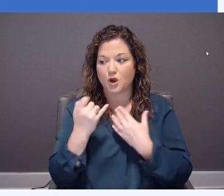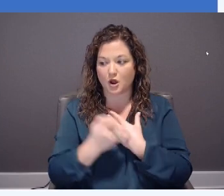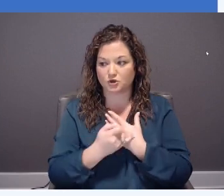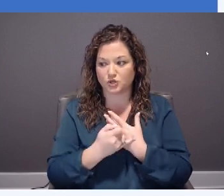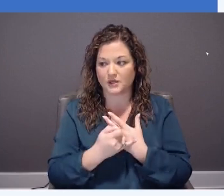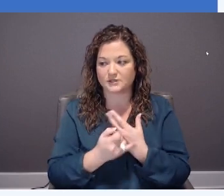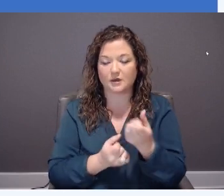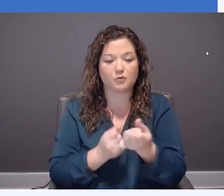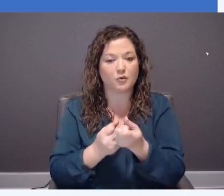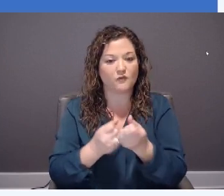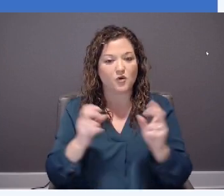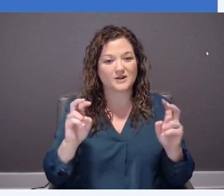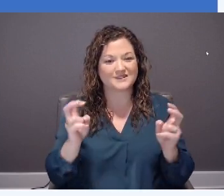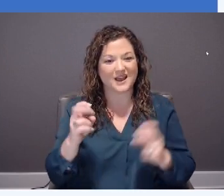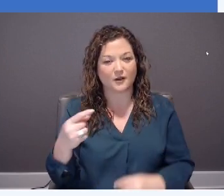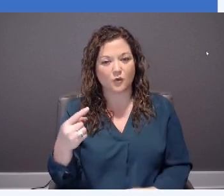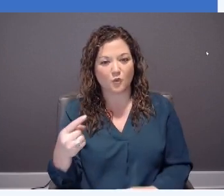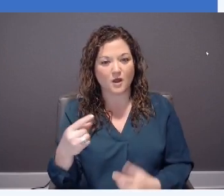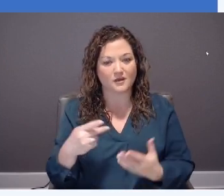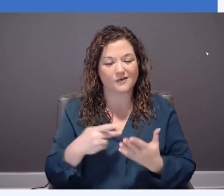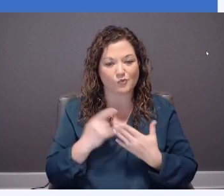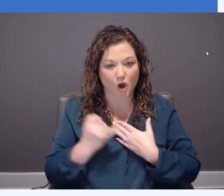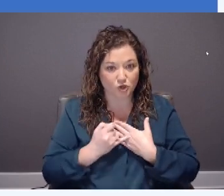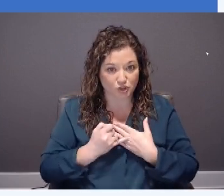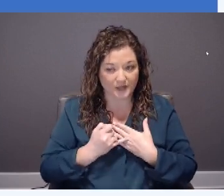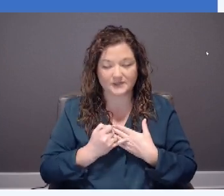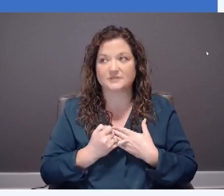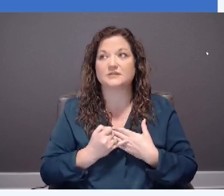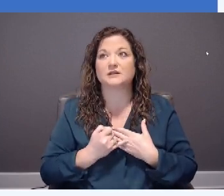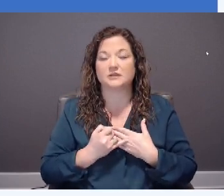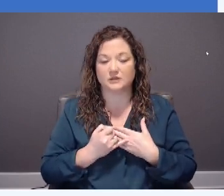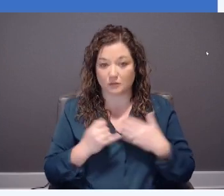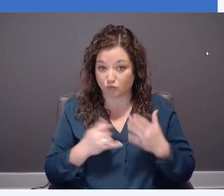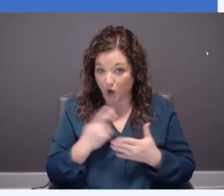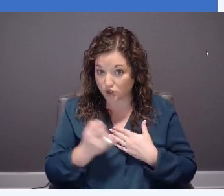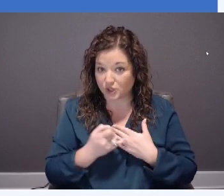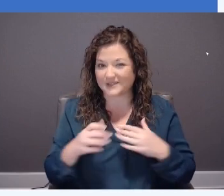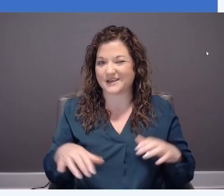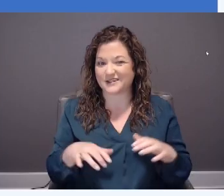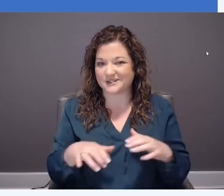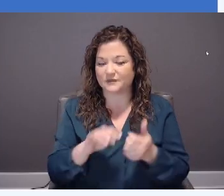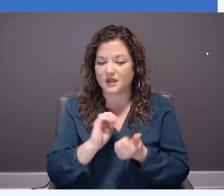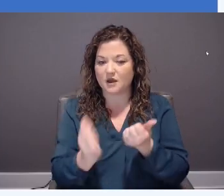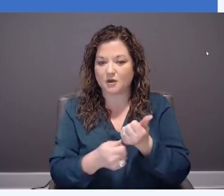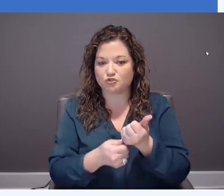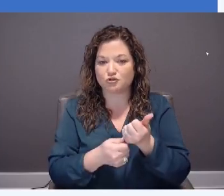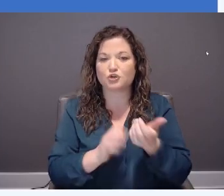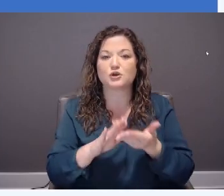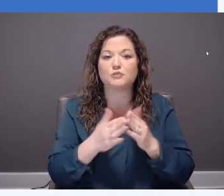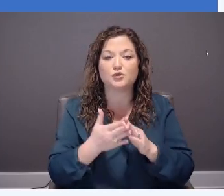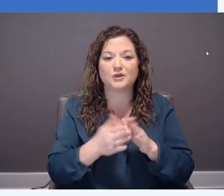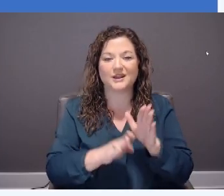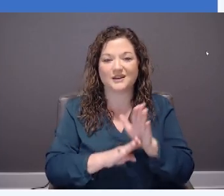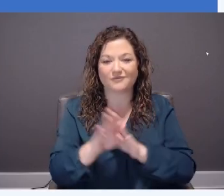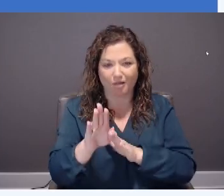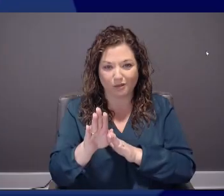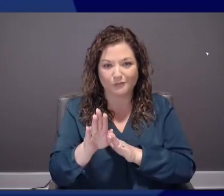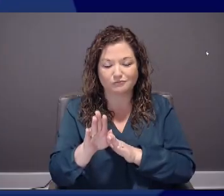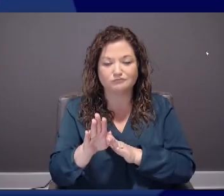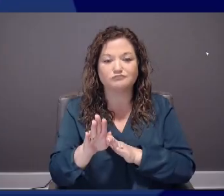I projects, which are projects and activities eligible under the Community Development Block Grant, or CDBG.